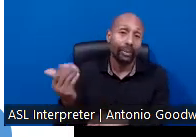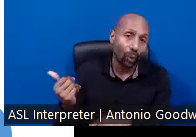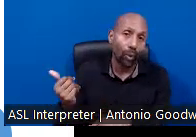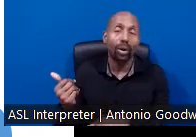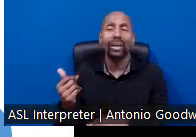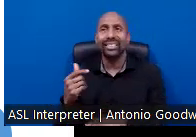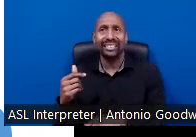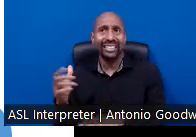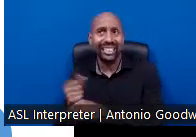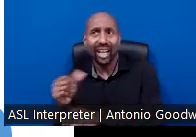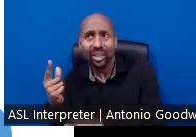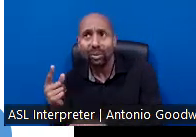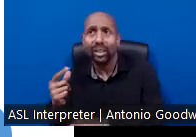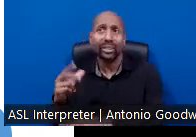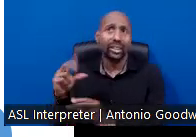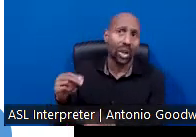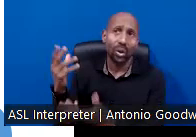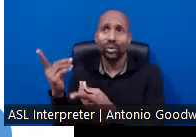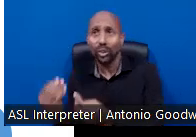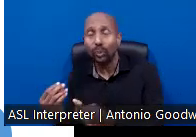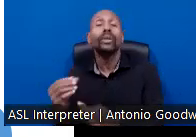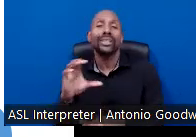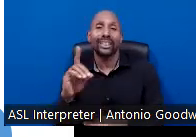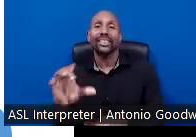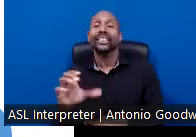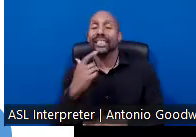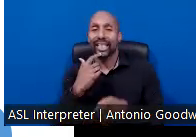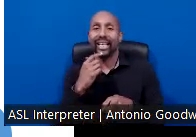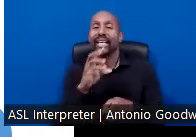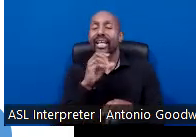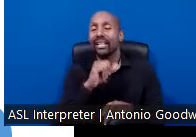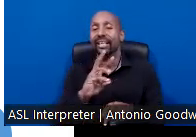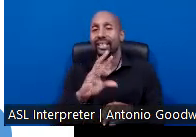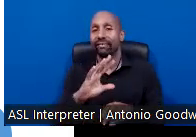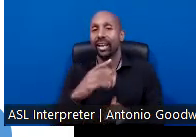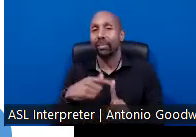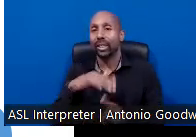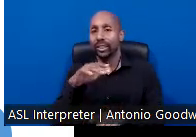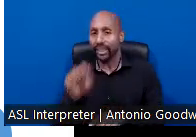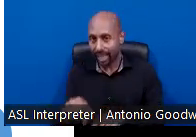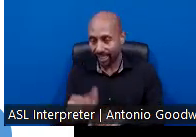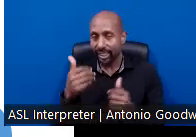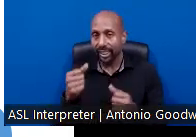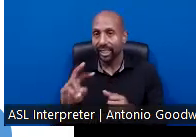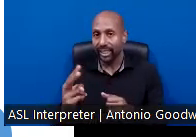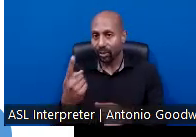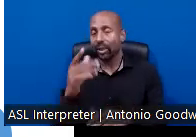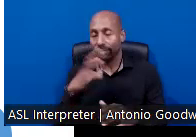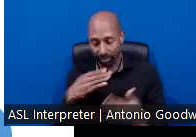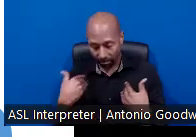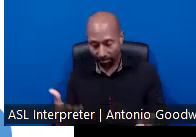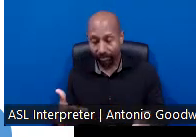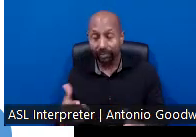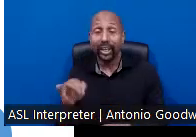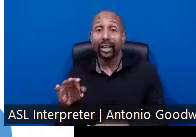out there that yes, if you are 65 or older, it has been 2 months since your last booster, or if you're immunocompromised, you can